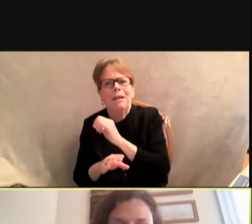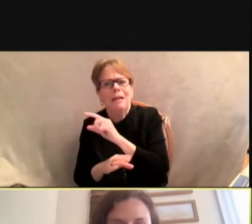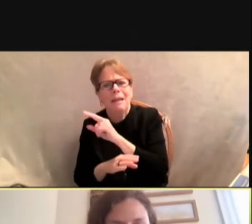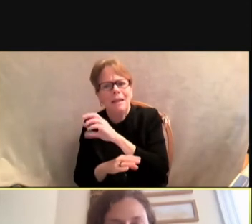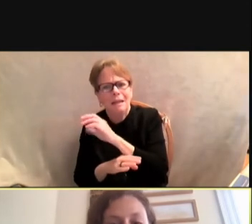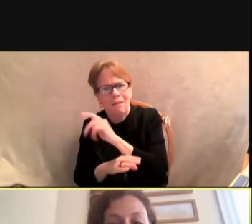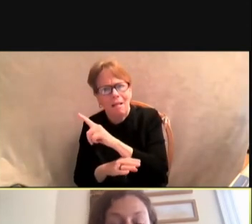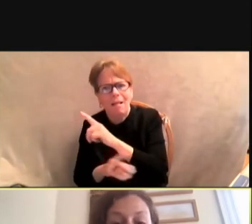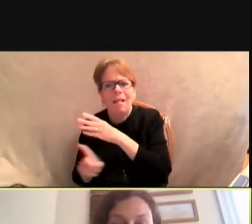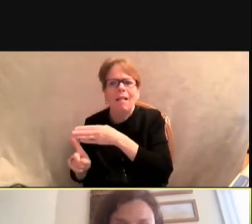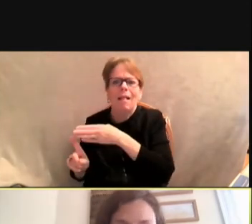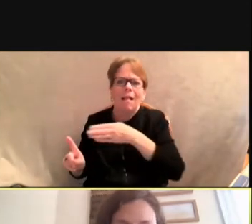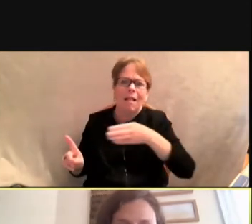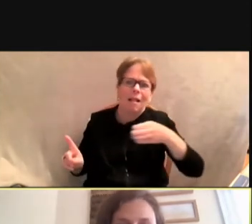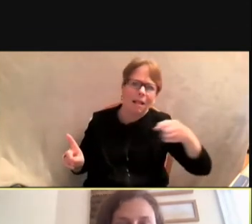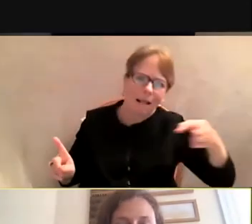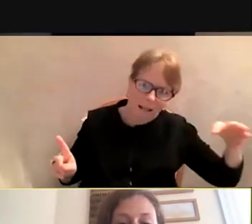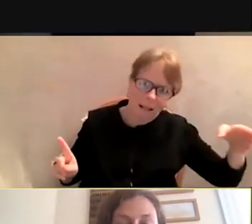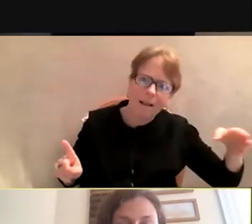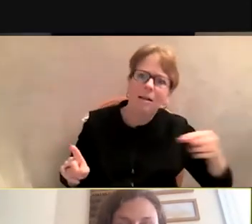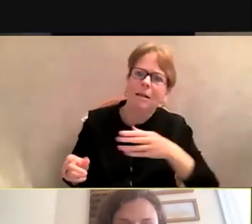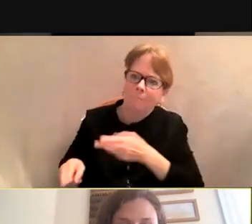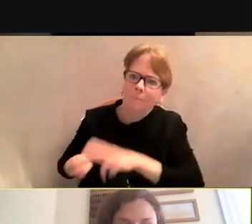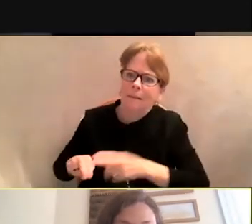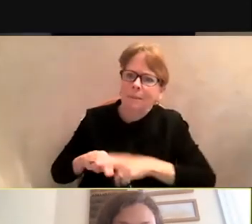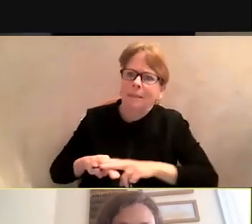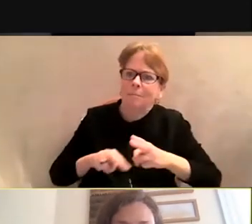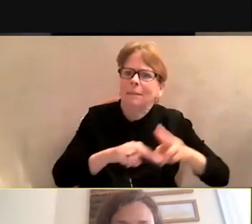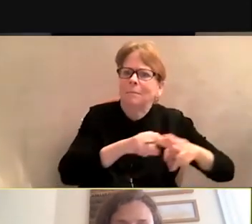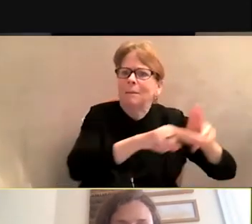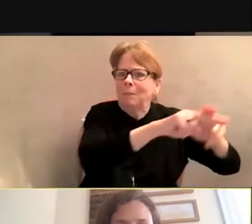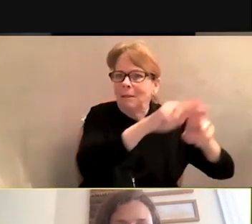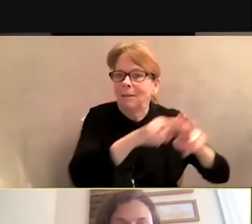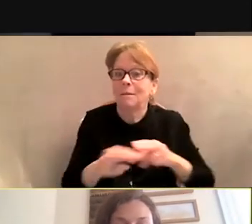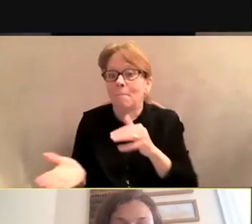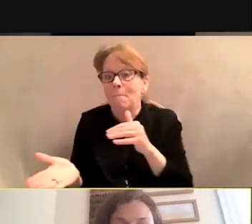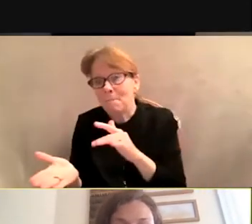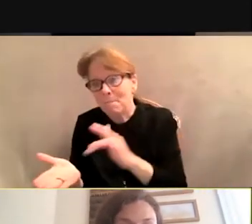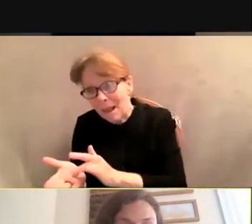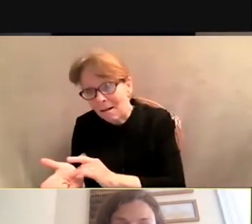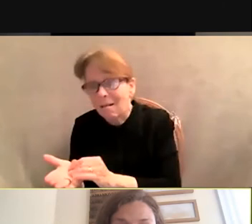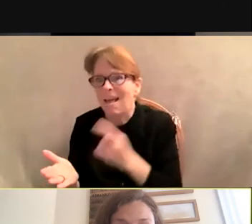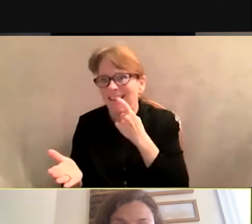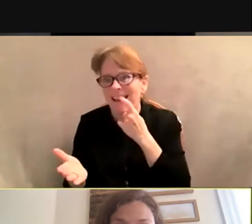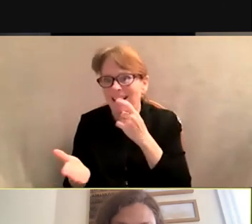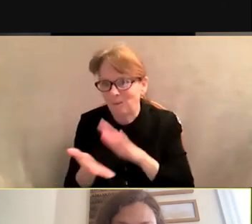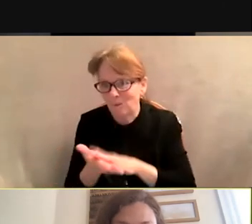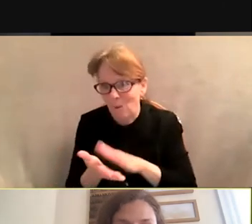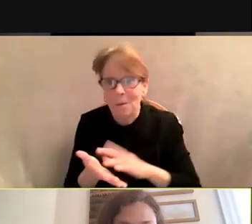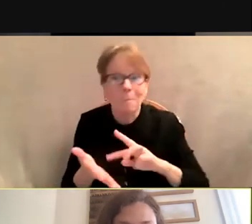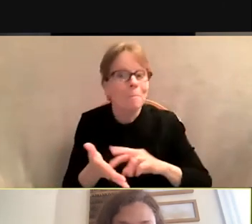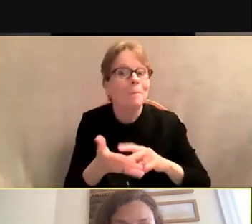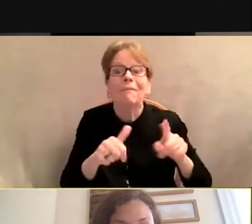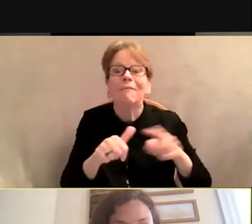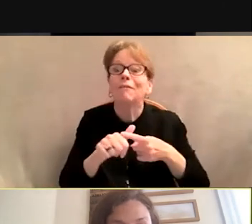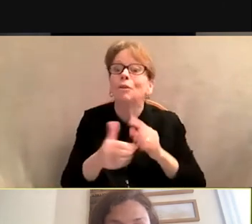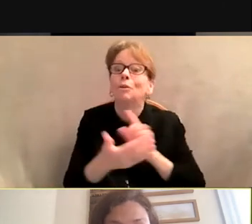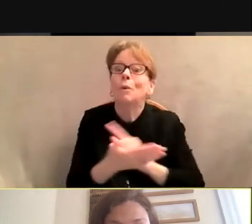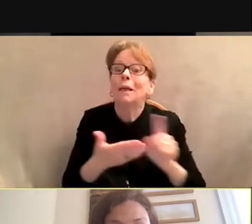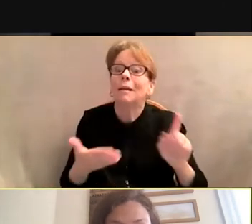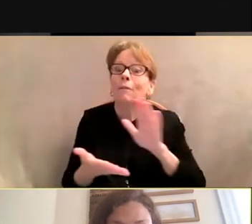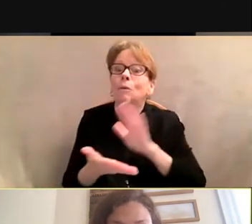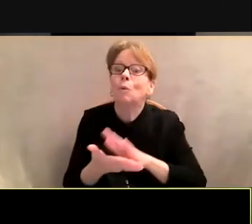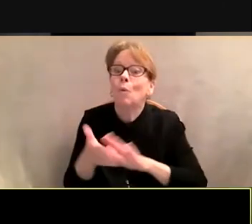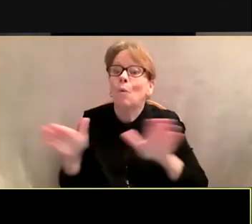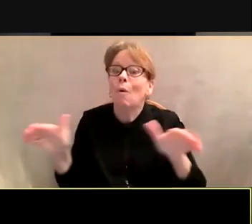and Harvard School of Dental Medicine. This includes an introduction to disability in the very first week of medical school, in the basic